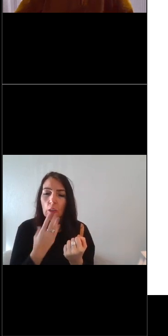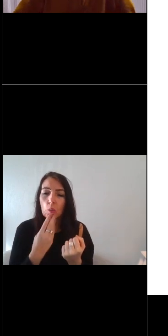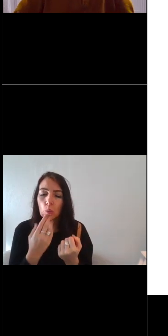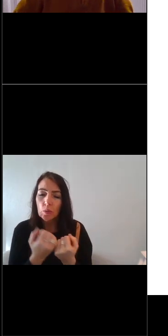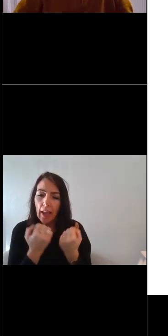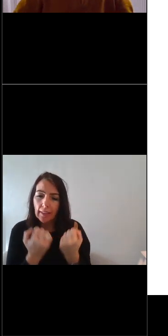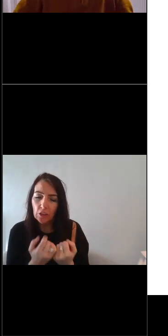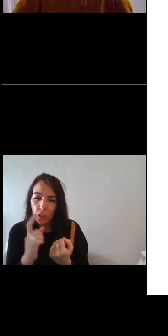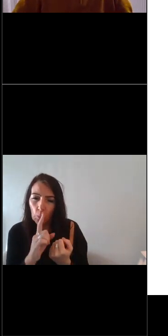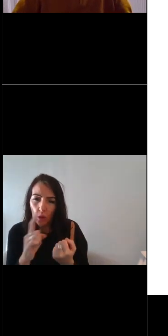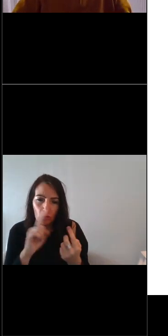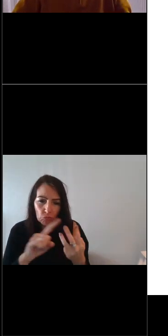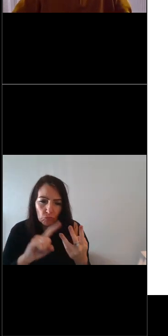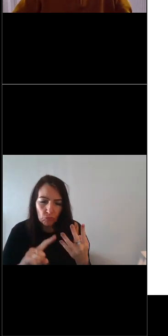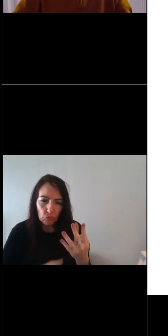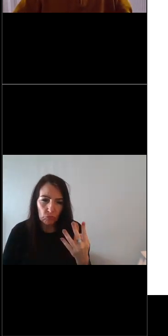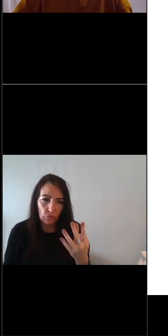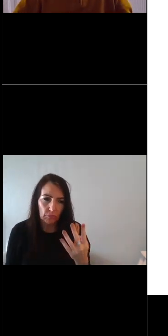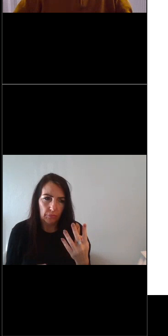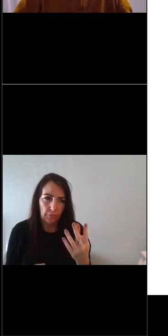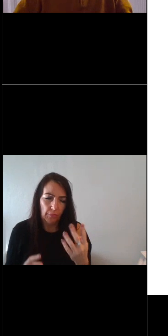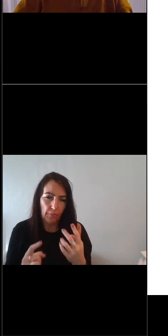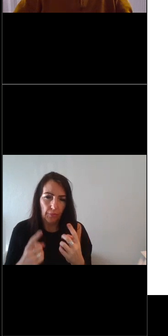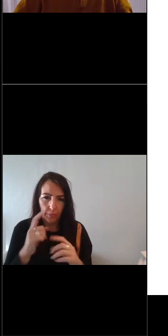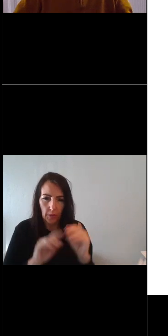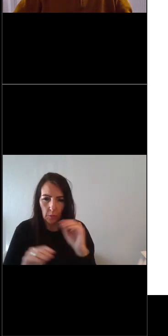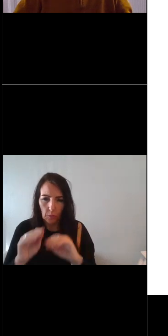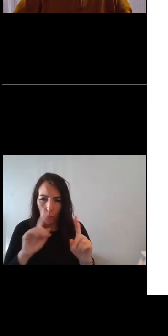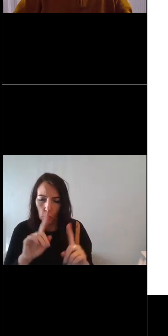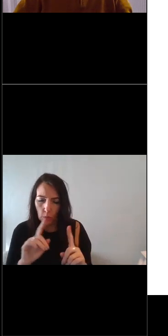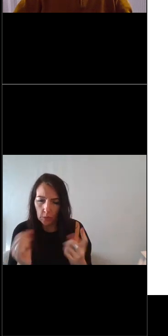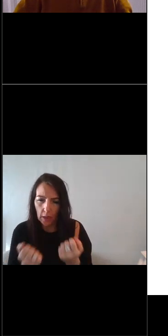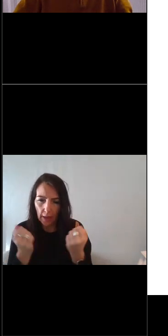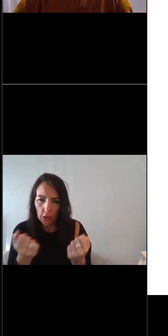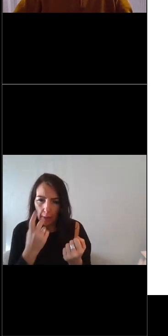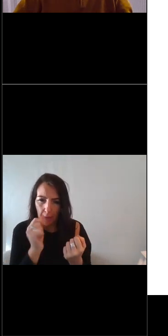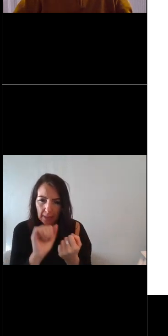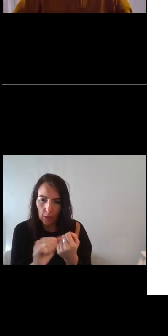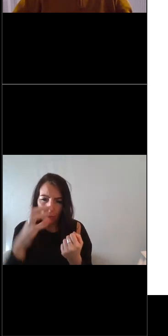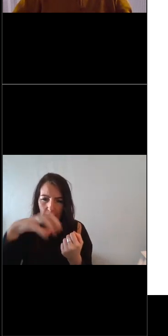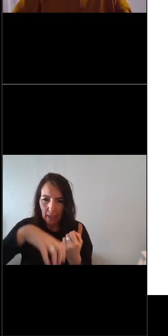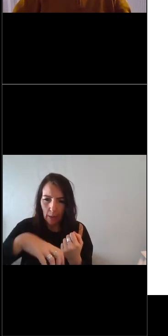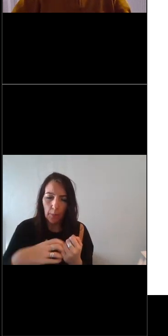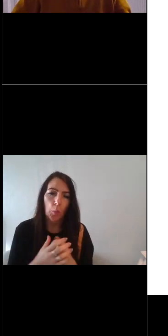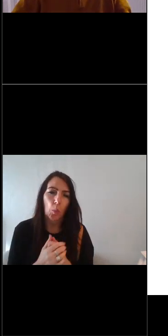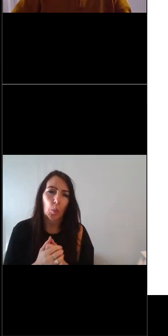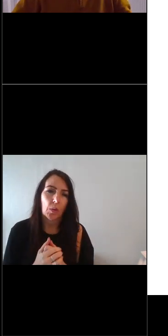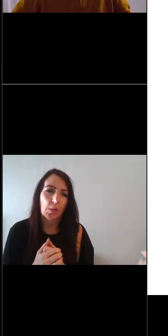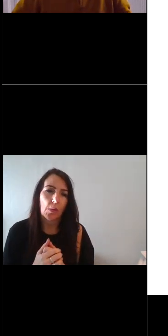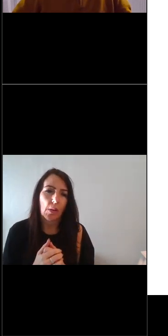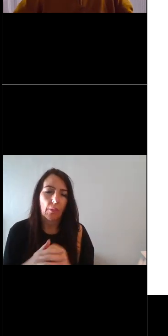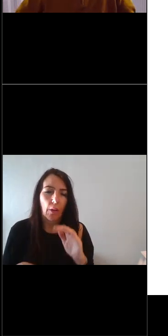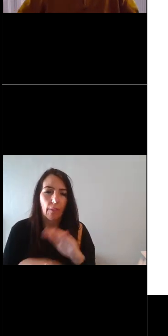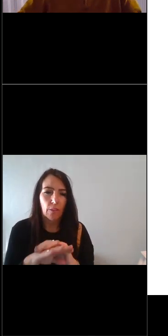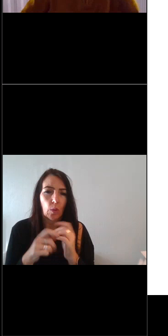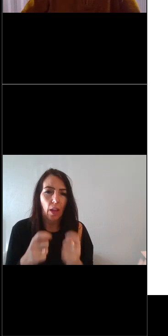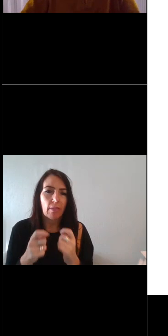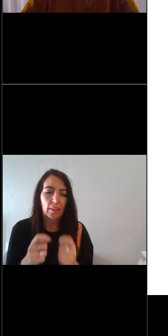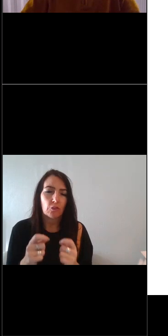understand what that energy capacity of your depots may look like for a fully electric or a